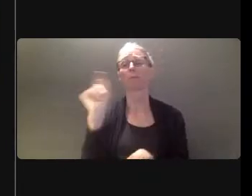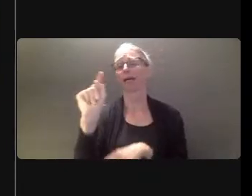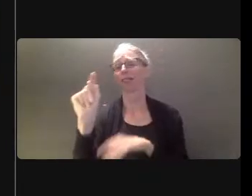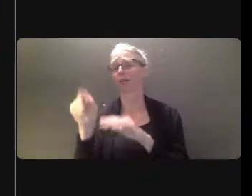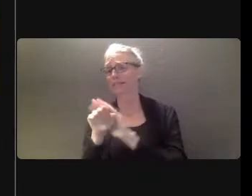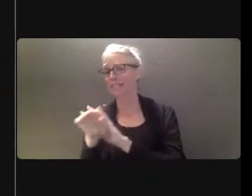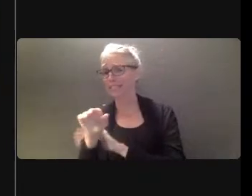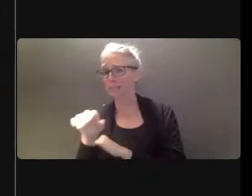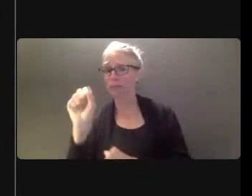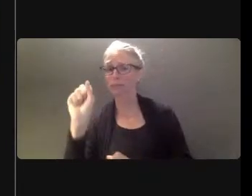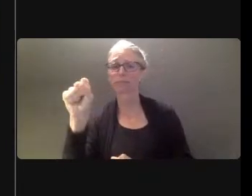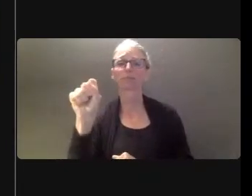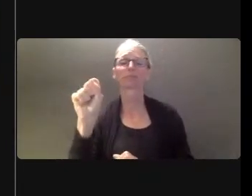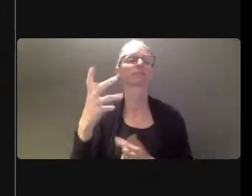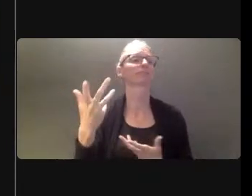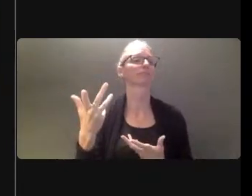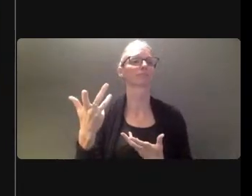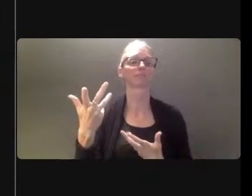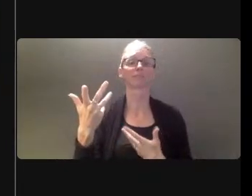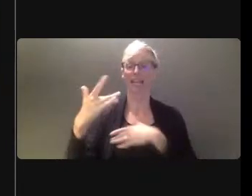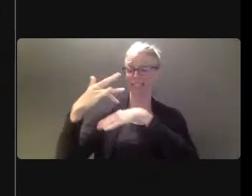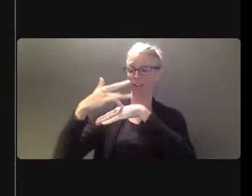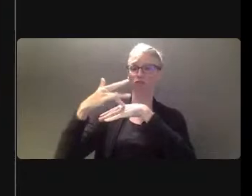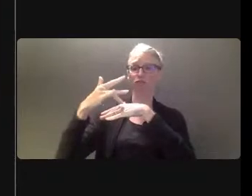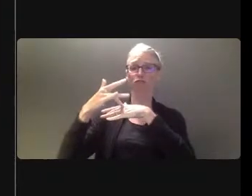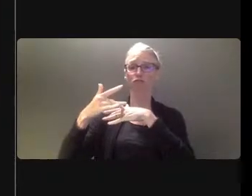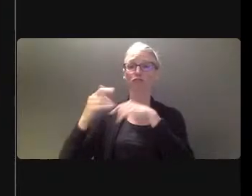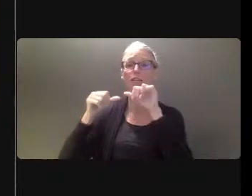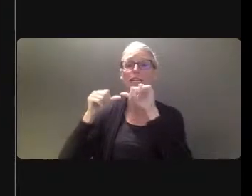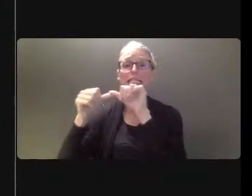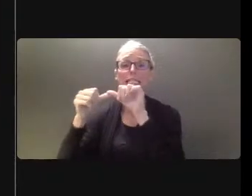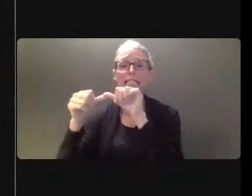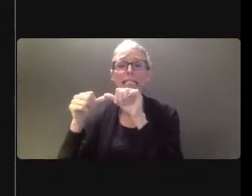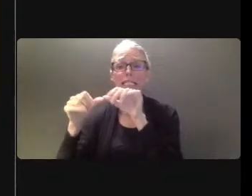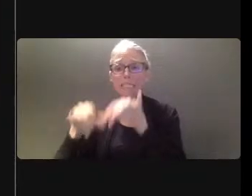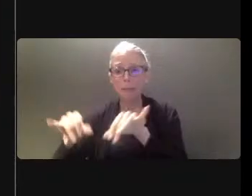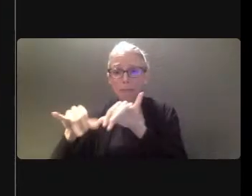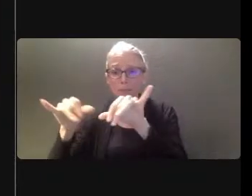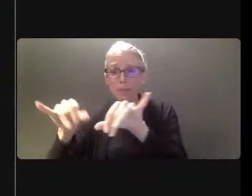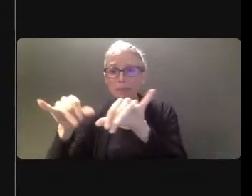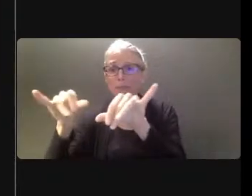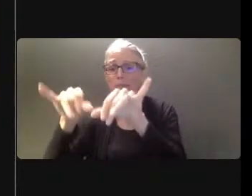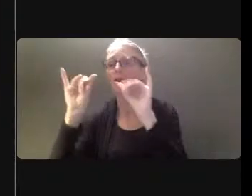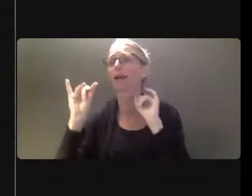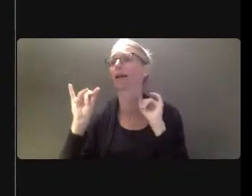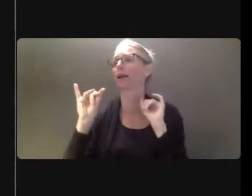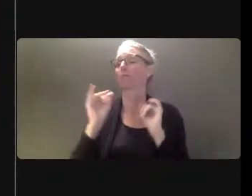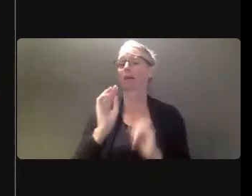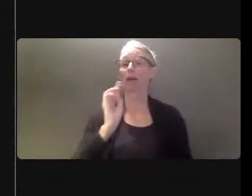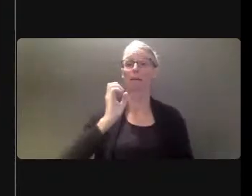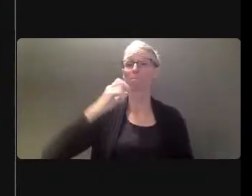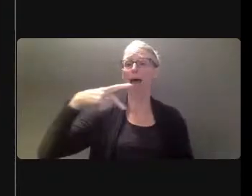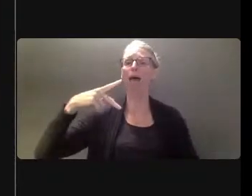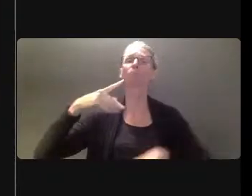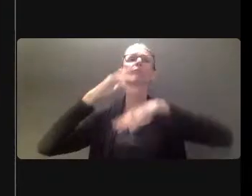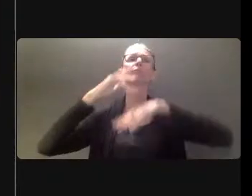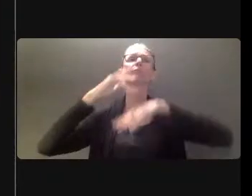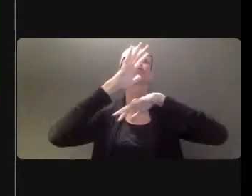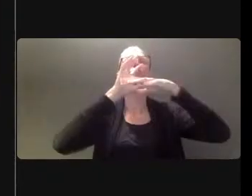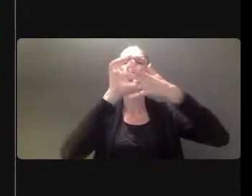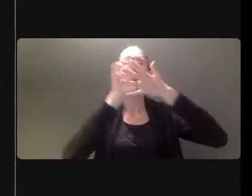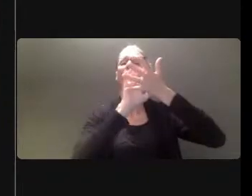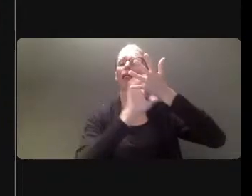from consistency, Braille maps, Braille signage, there were, ropes that we could use